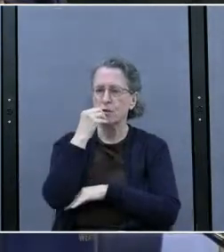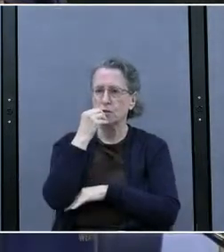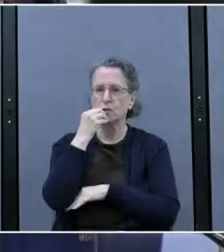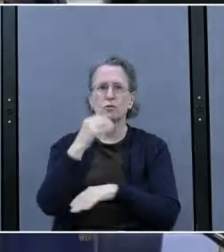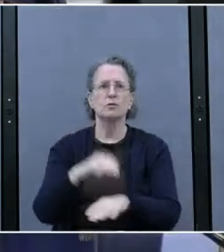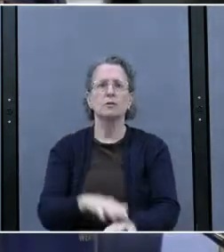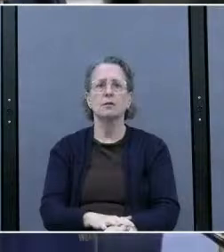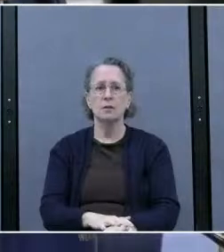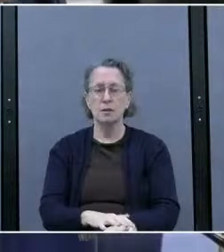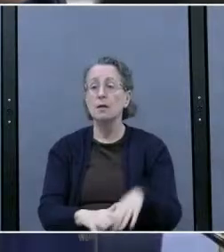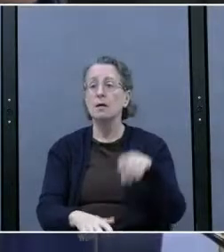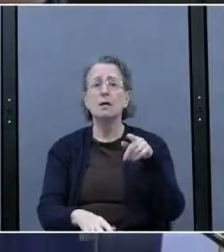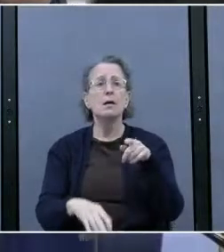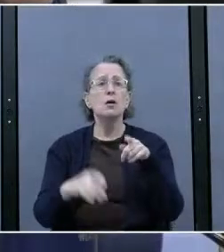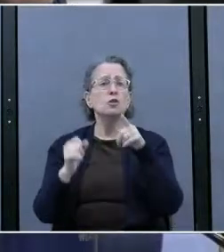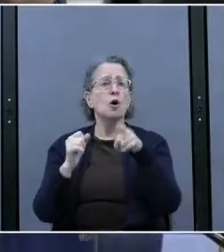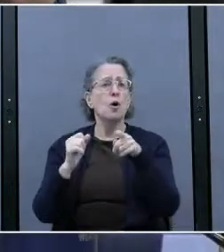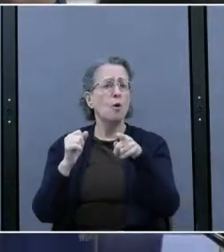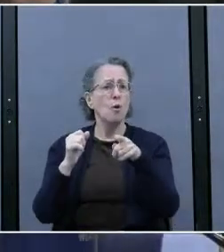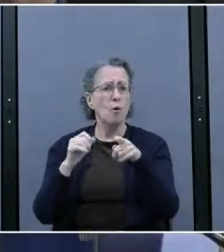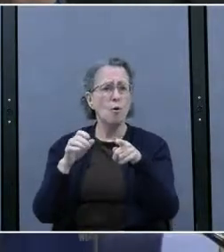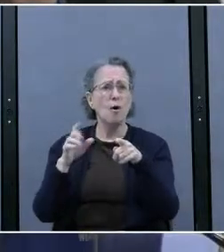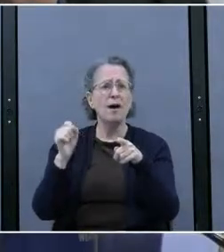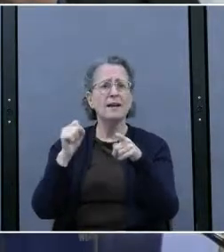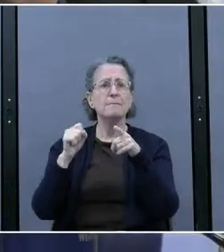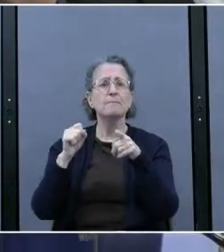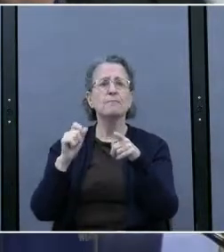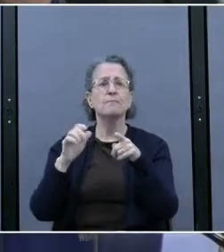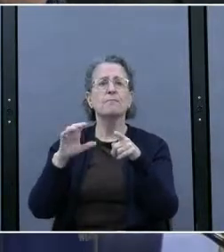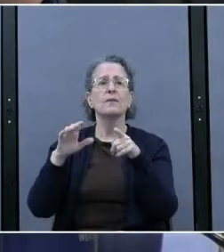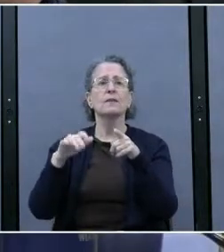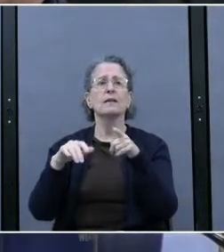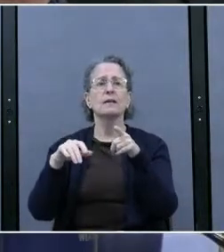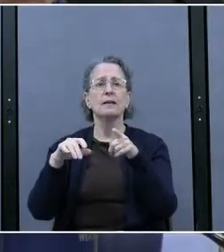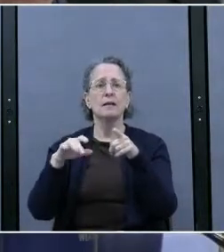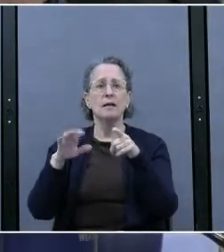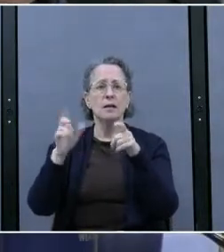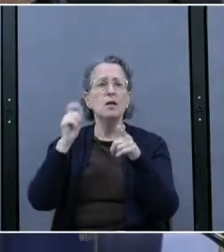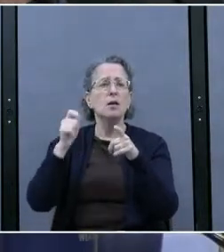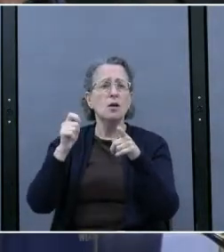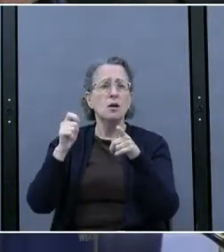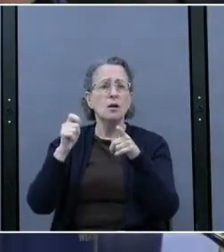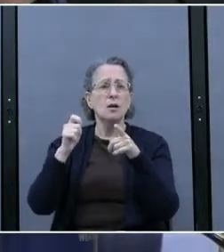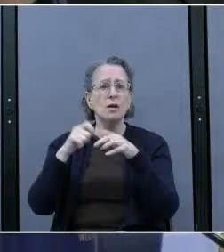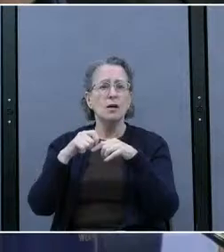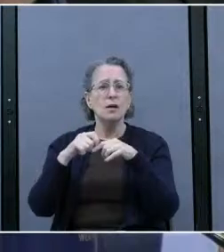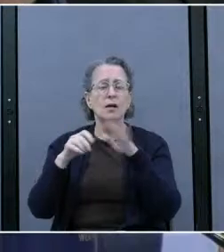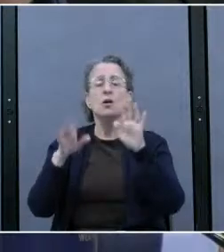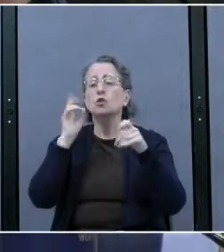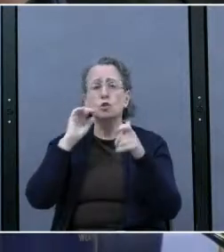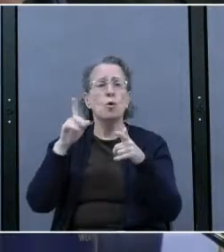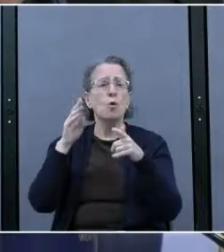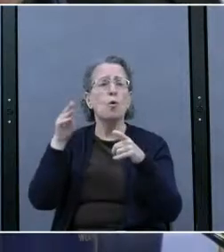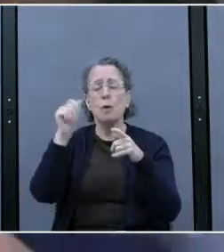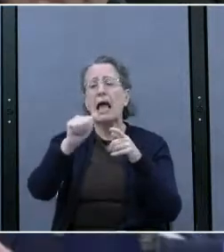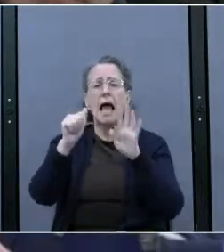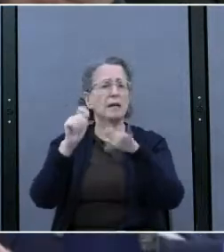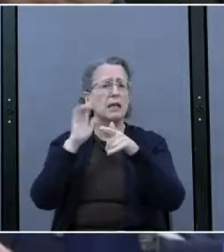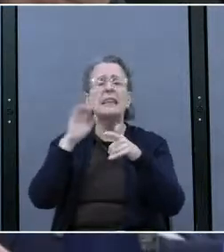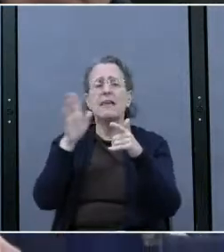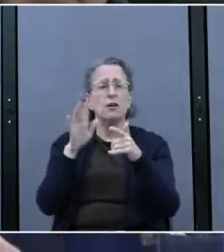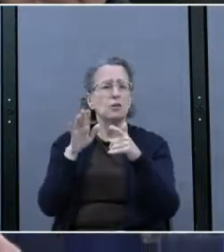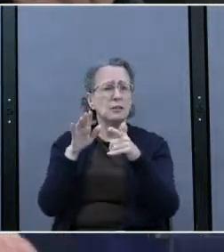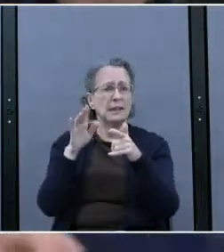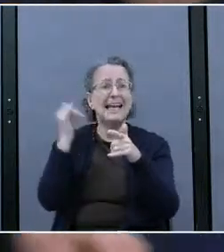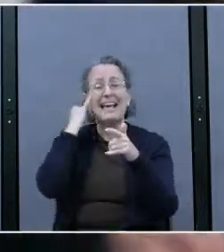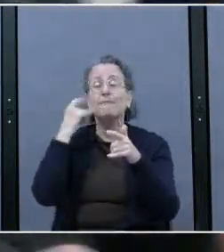to provide dependent care, that can be reimbursed. The forms are available through the town manager's office. I have a question. Yeah.